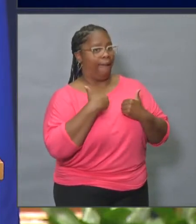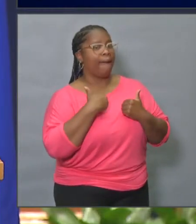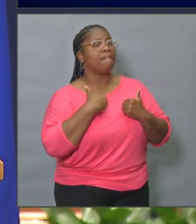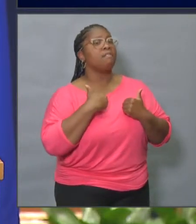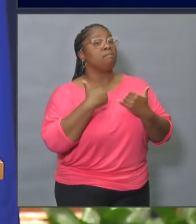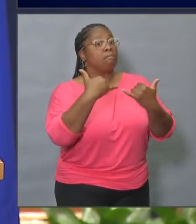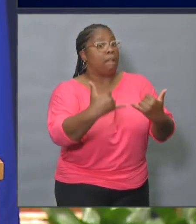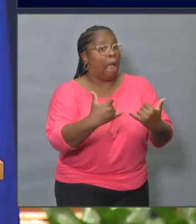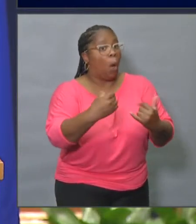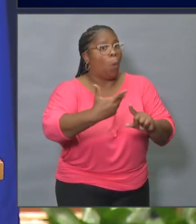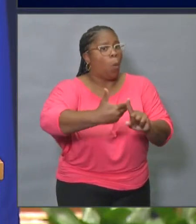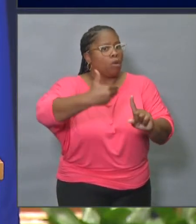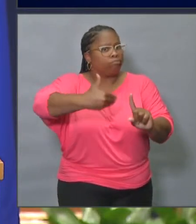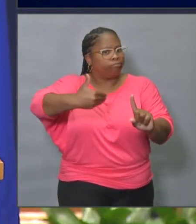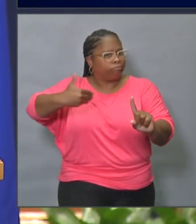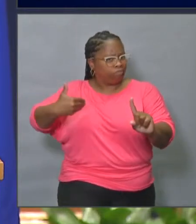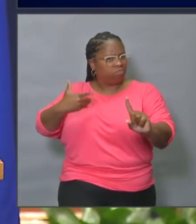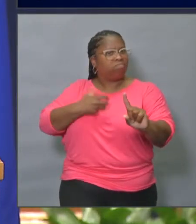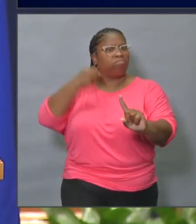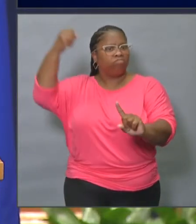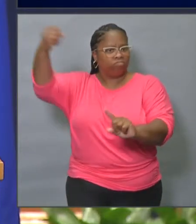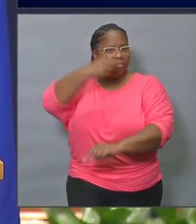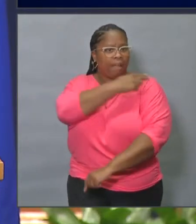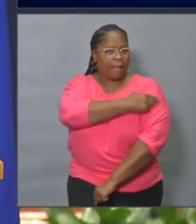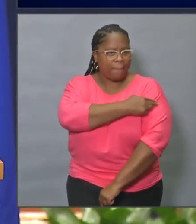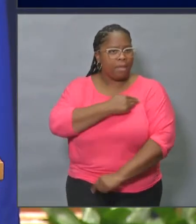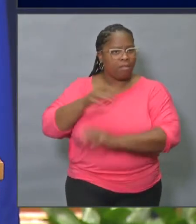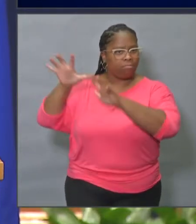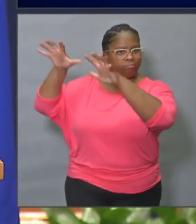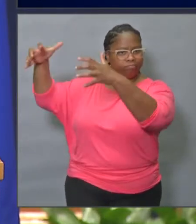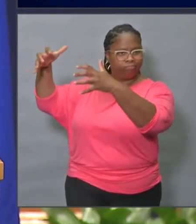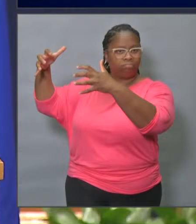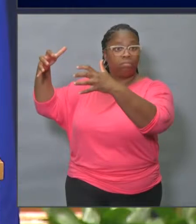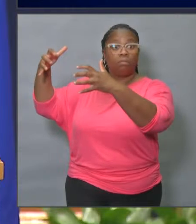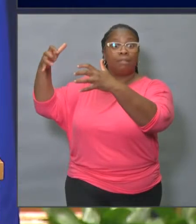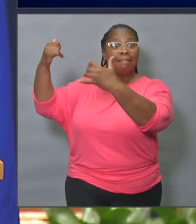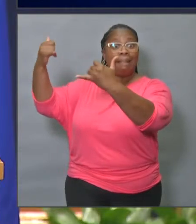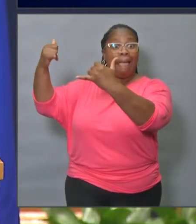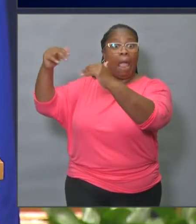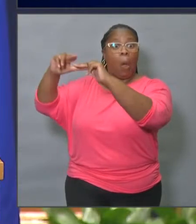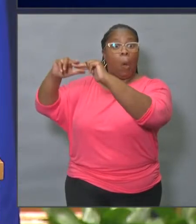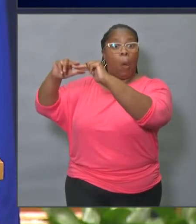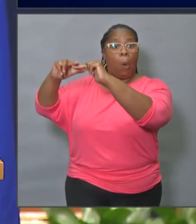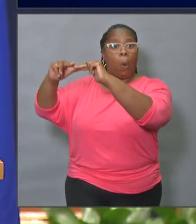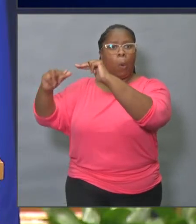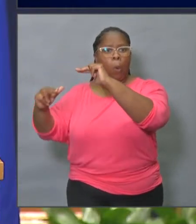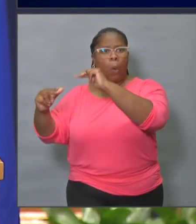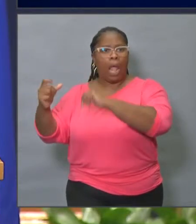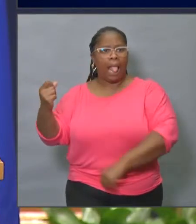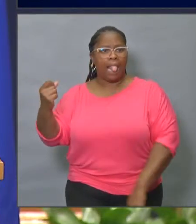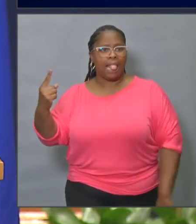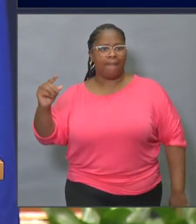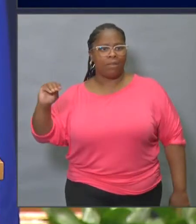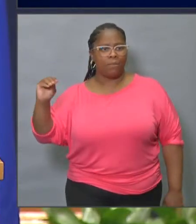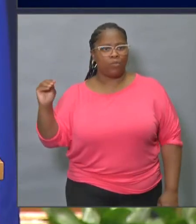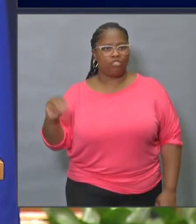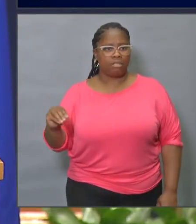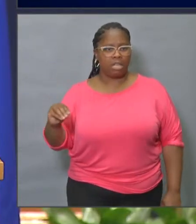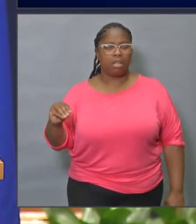during their illness hospitalized. And this has now dropped to 11% of all of our positive